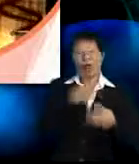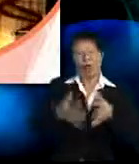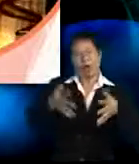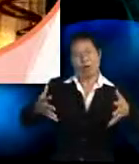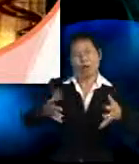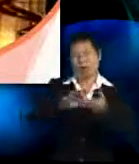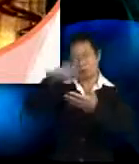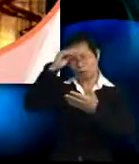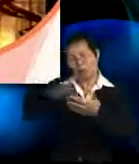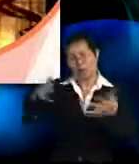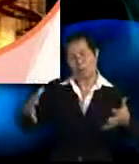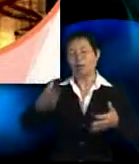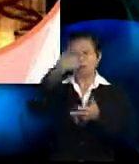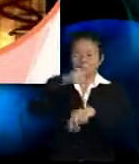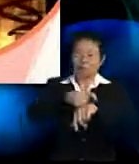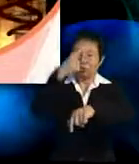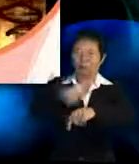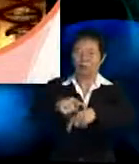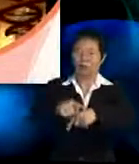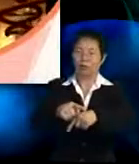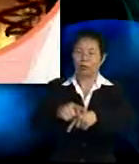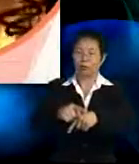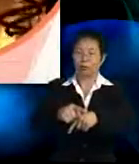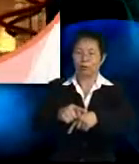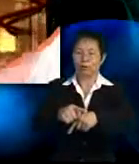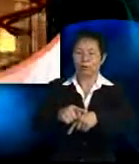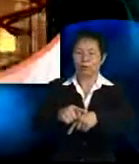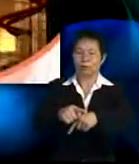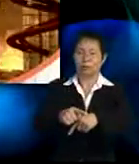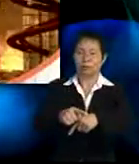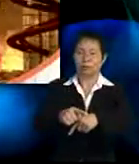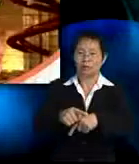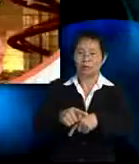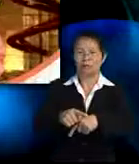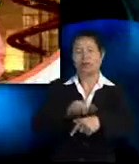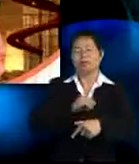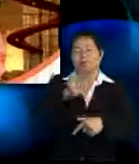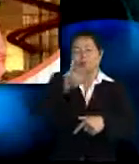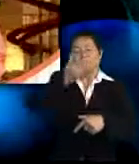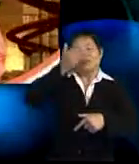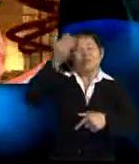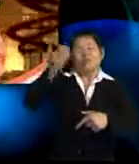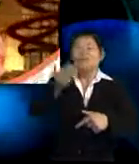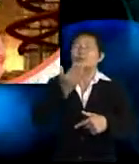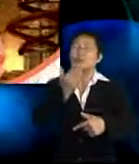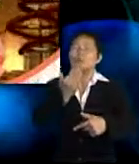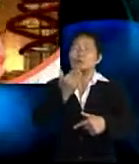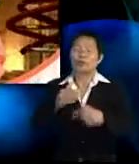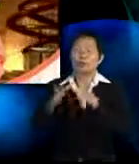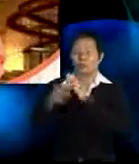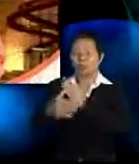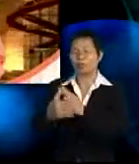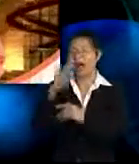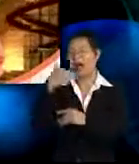today. It's time for me to replenish my nutrition intake. I can smell the sweet smell of fish curry.